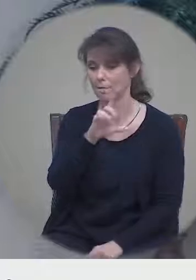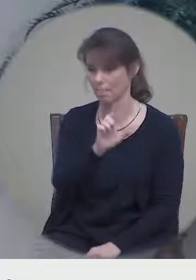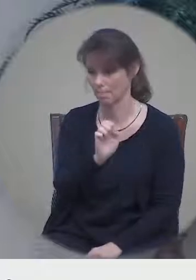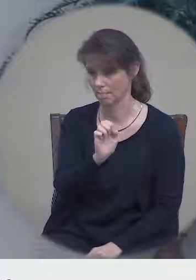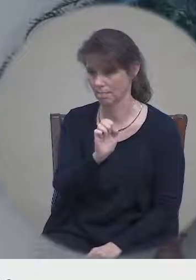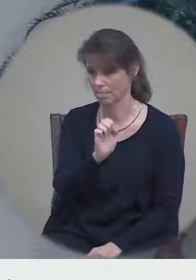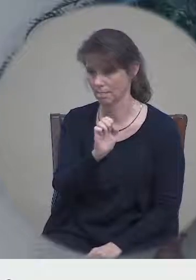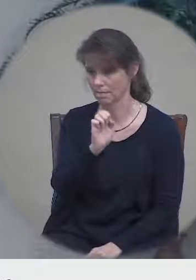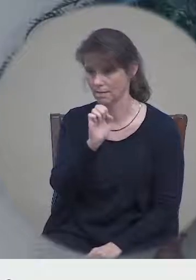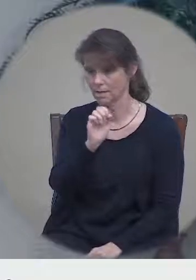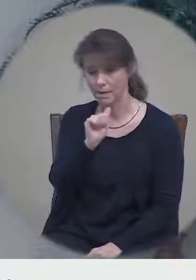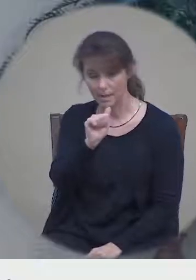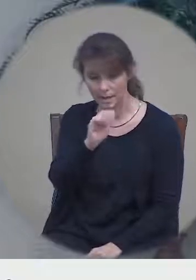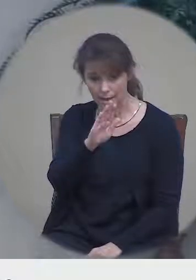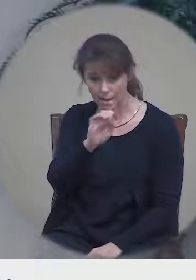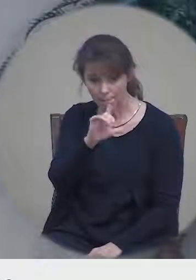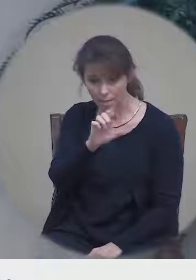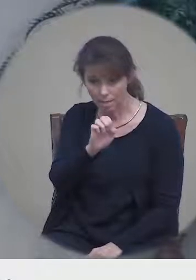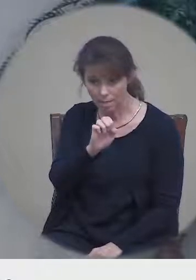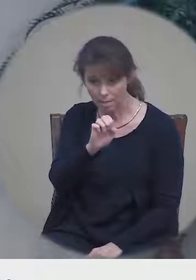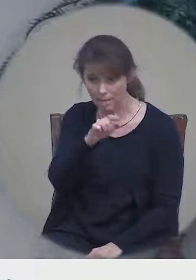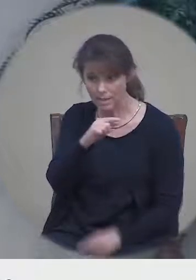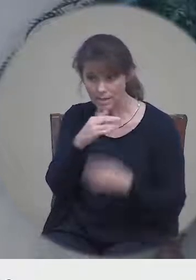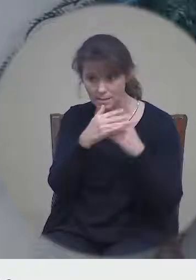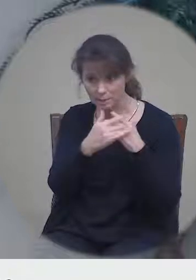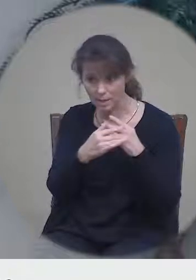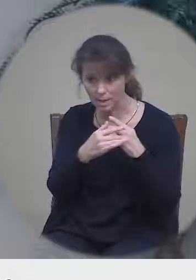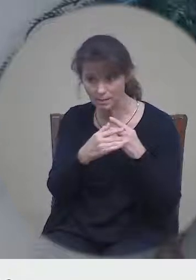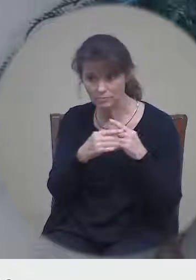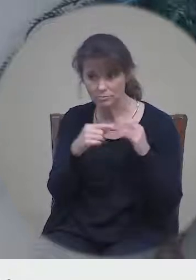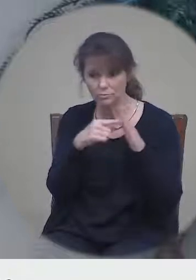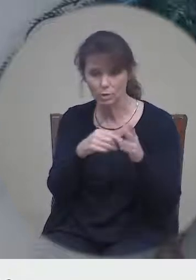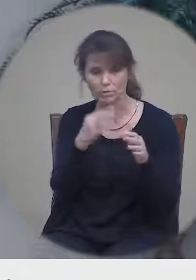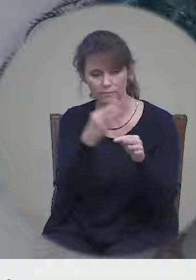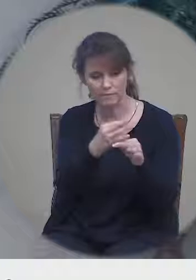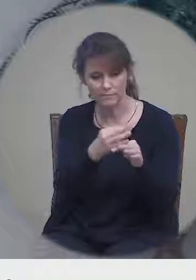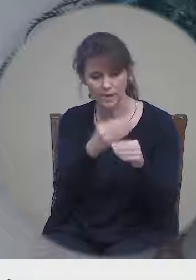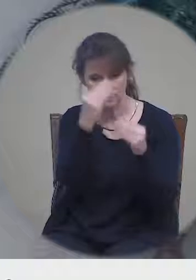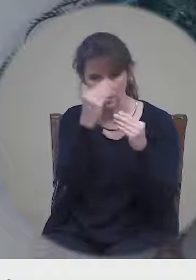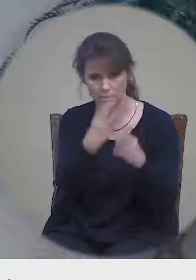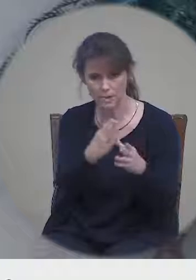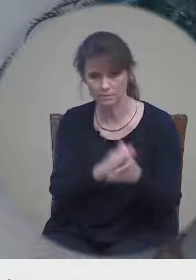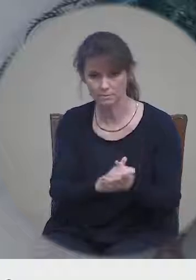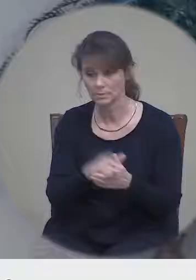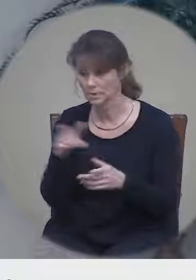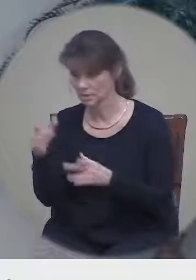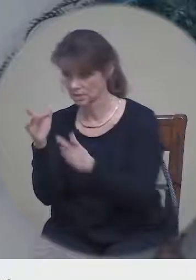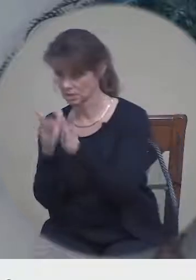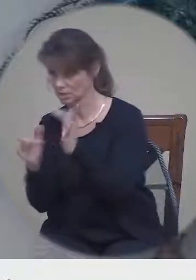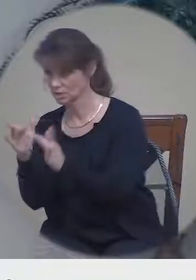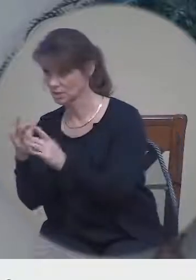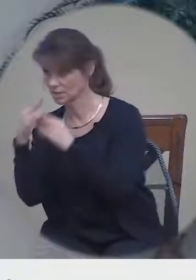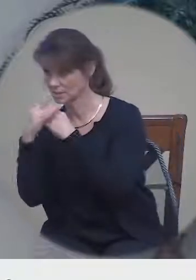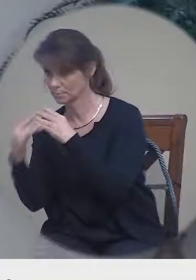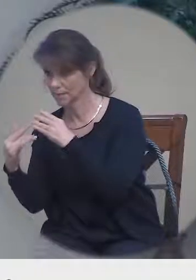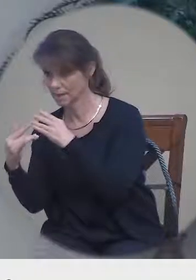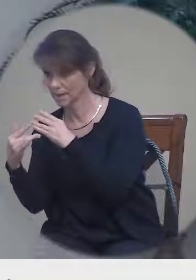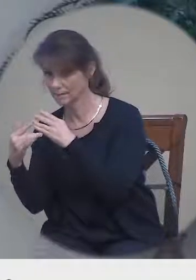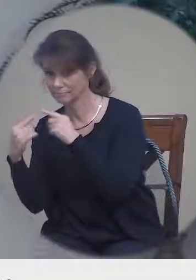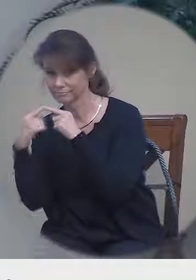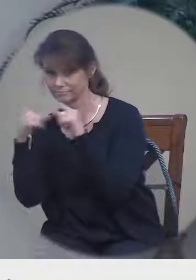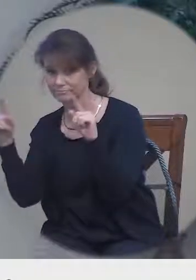speaks that of faithful obedience. Jesus' blood speaks of salvation. Big